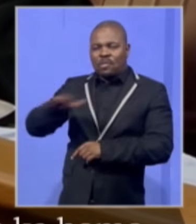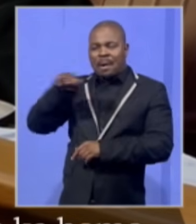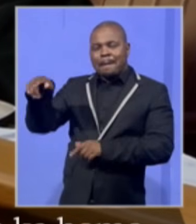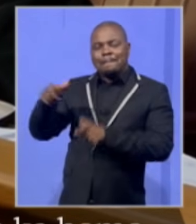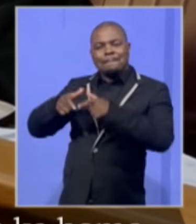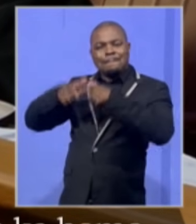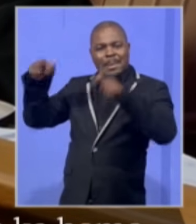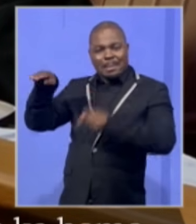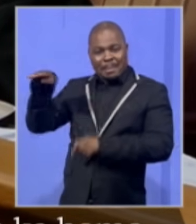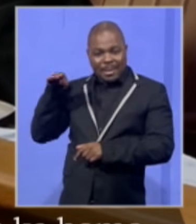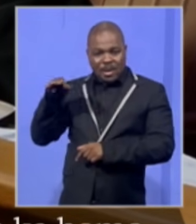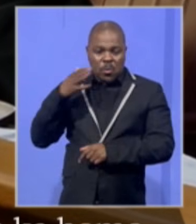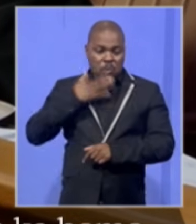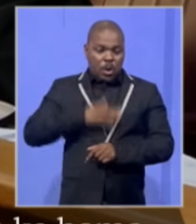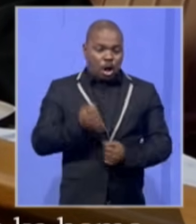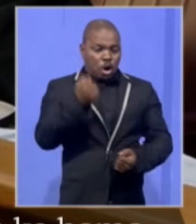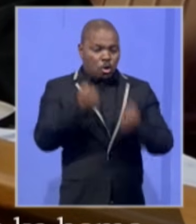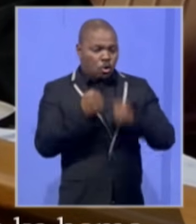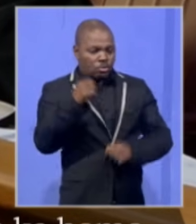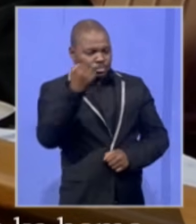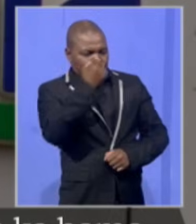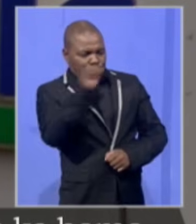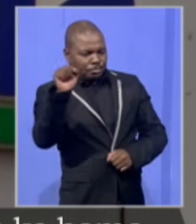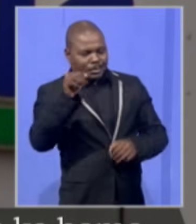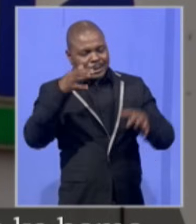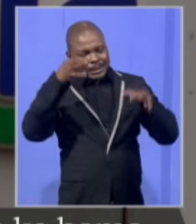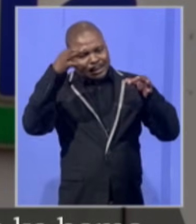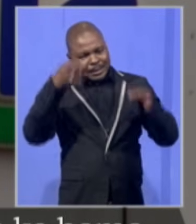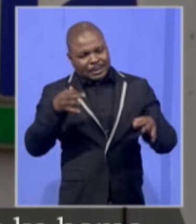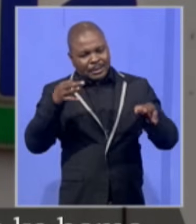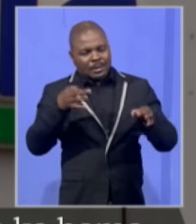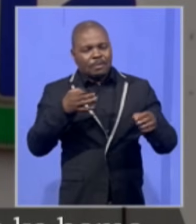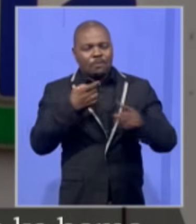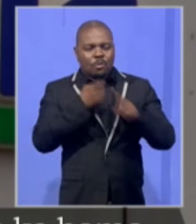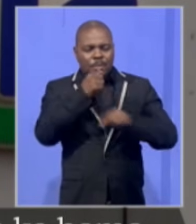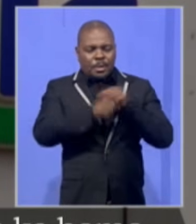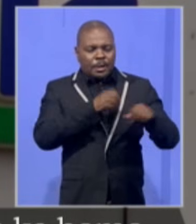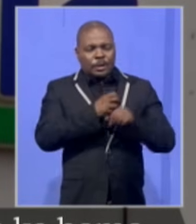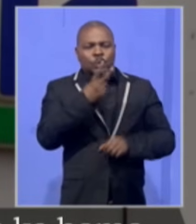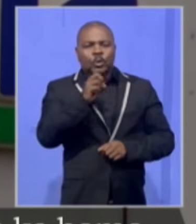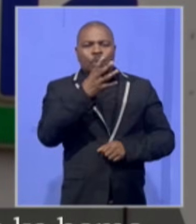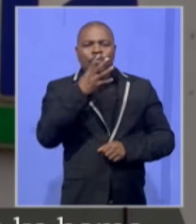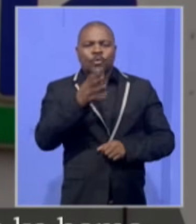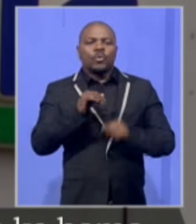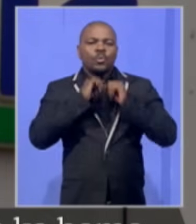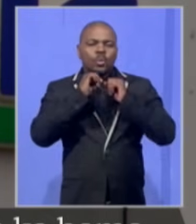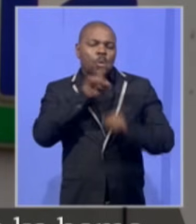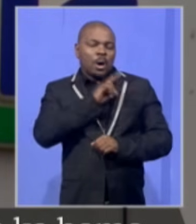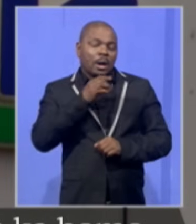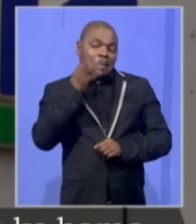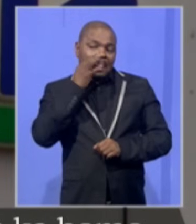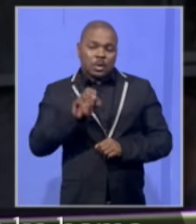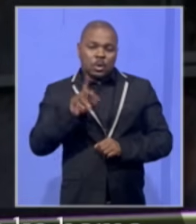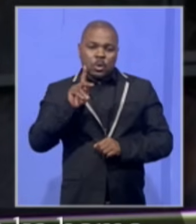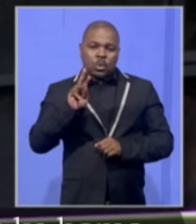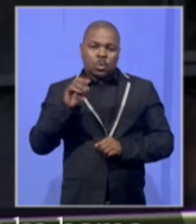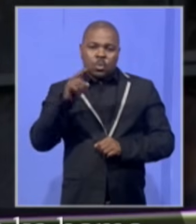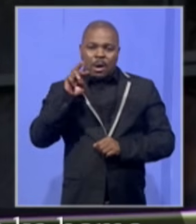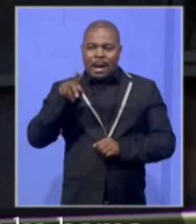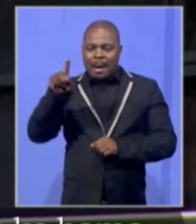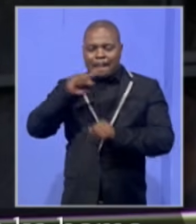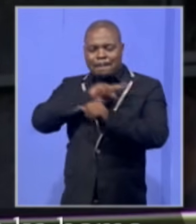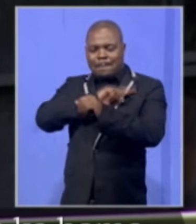batla gore kgotlatshekelo e gapele thoko katlholo ya Ngwanatsele wa 2024 e a tlhotseng gore Kruger o dirisitse dithata tse di fetang tse